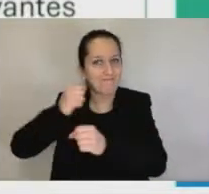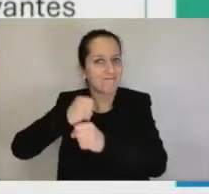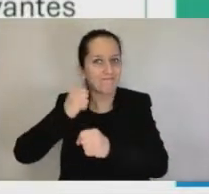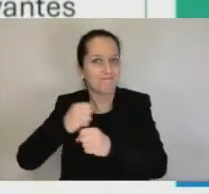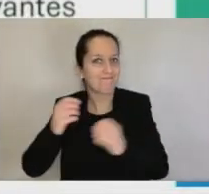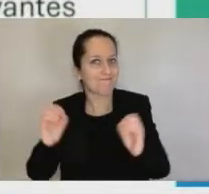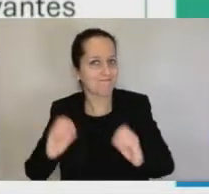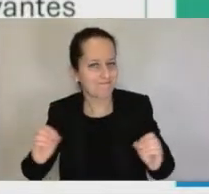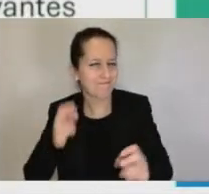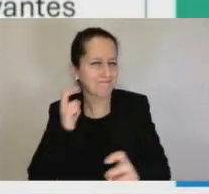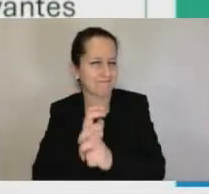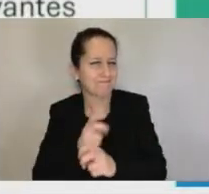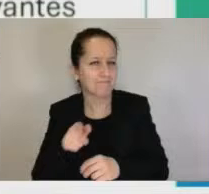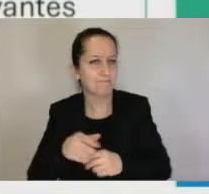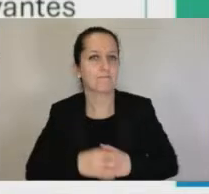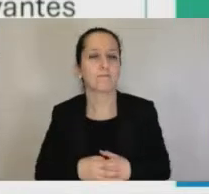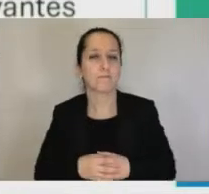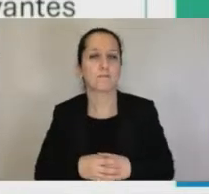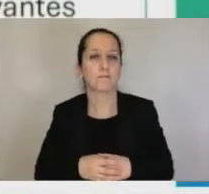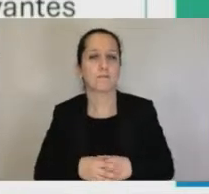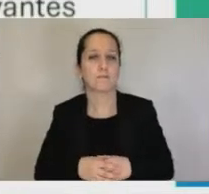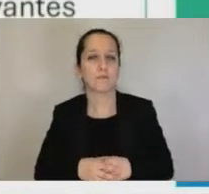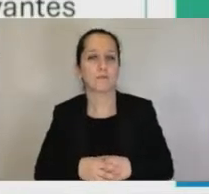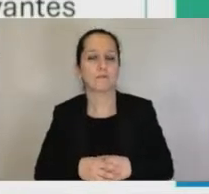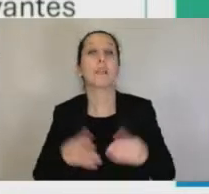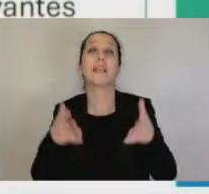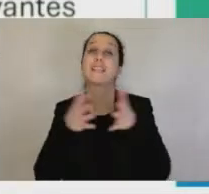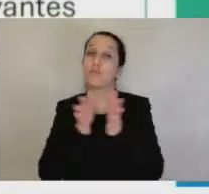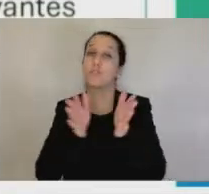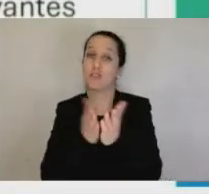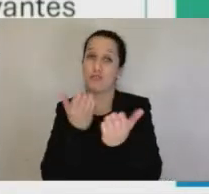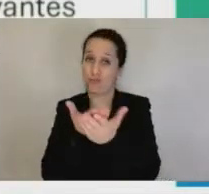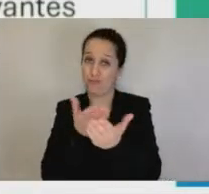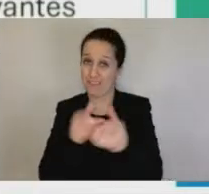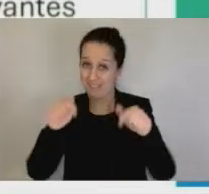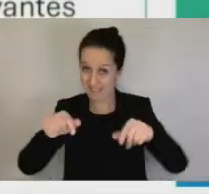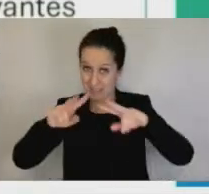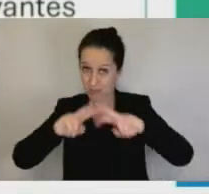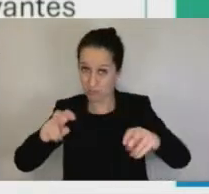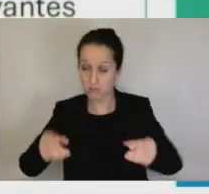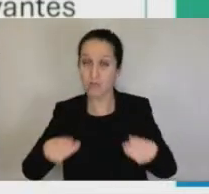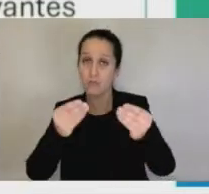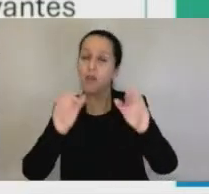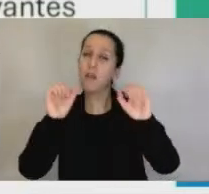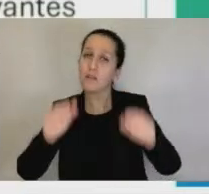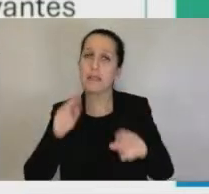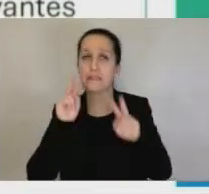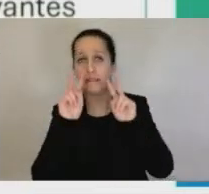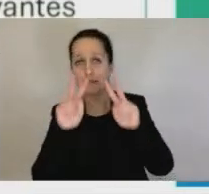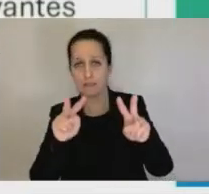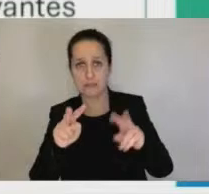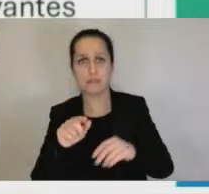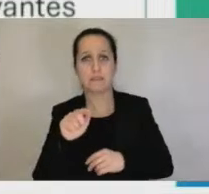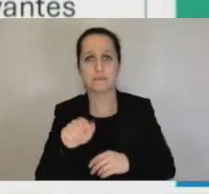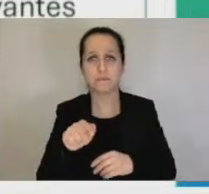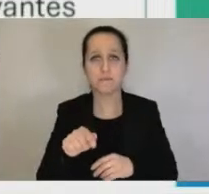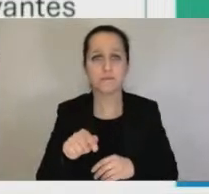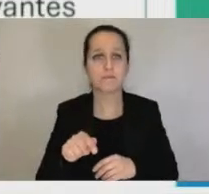to have any kind of benefit. And the recommendations of these